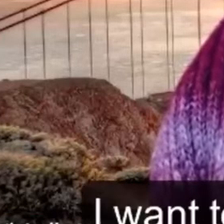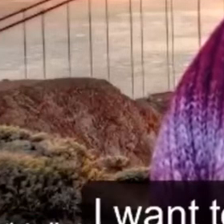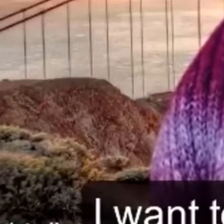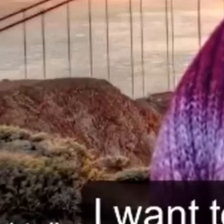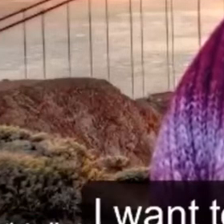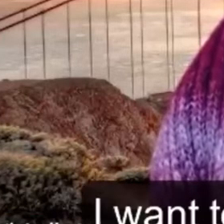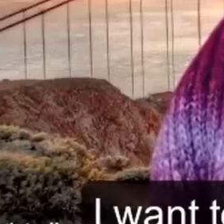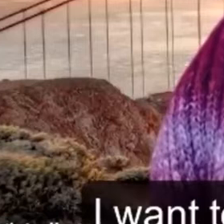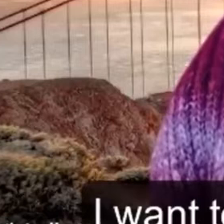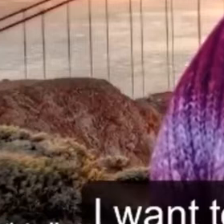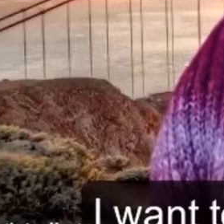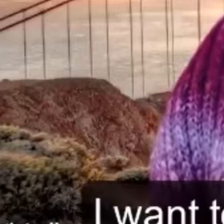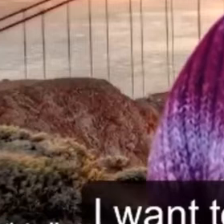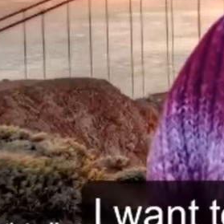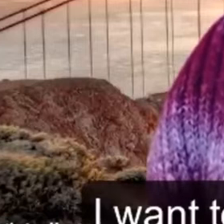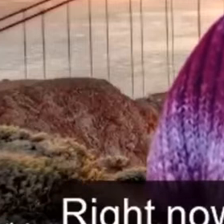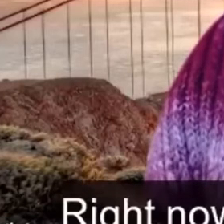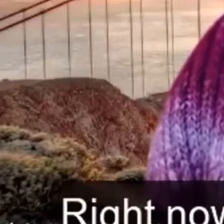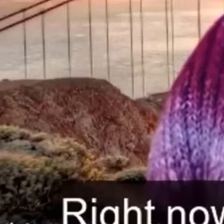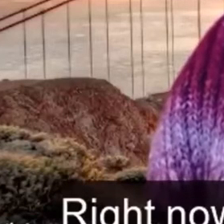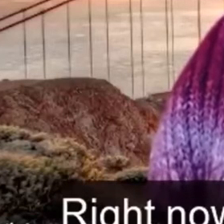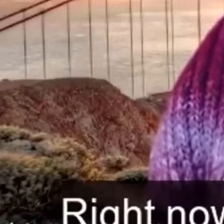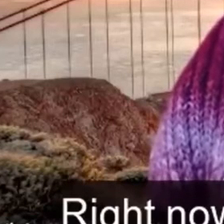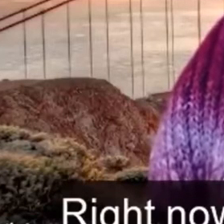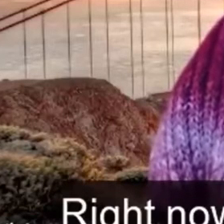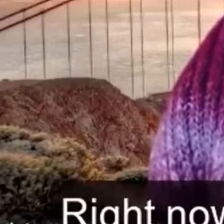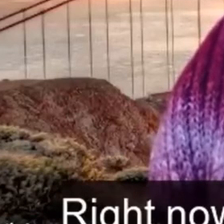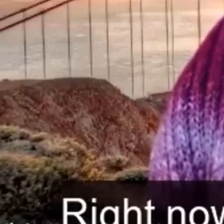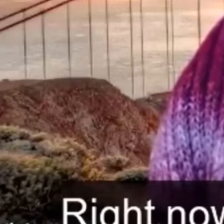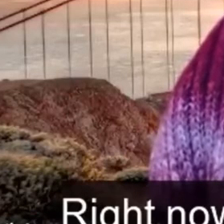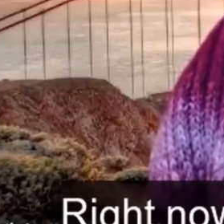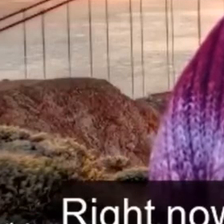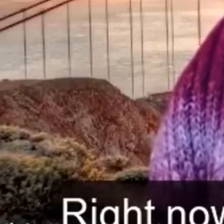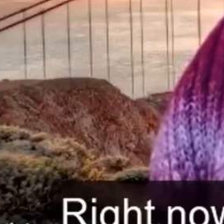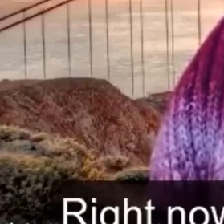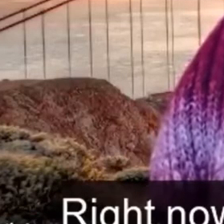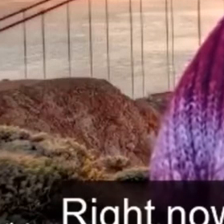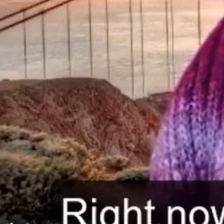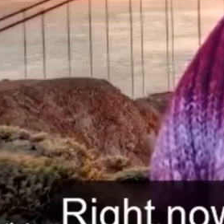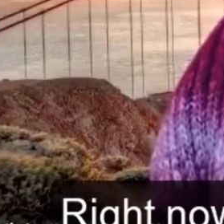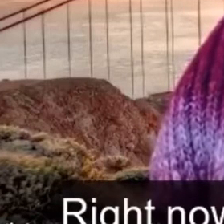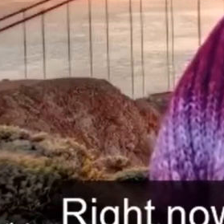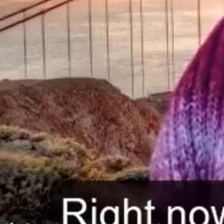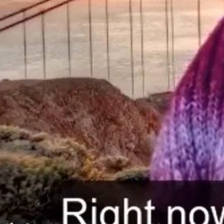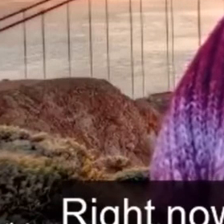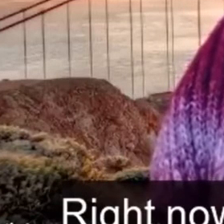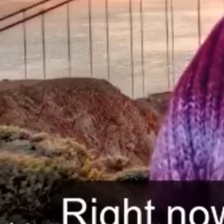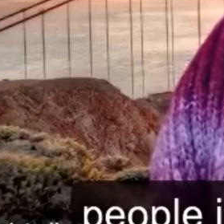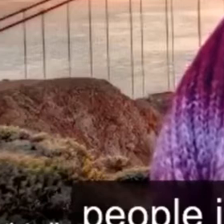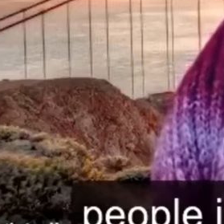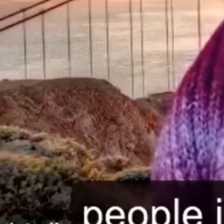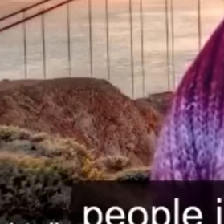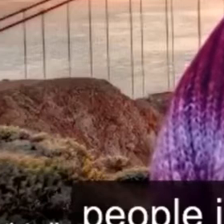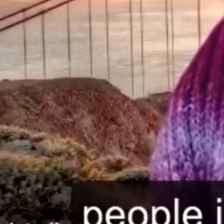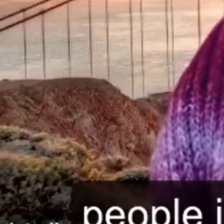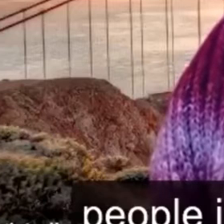I want to talk about vaccinations. Right now, that is a crucial need for people in